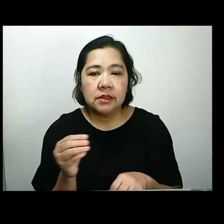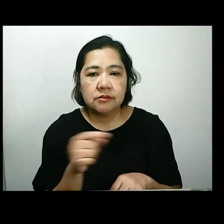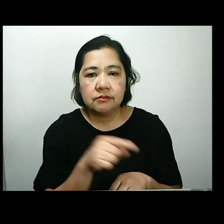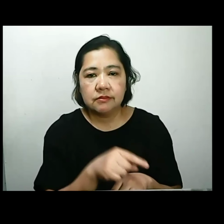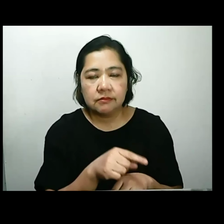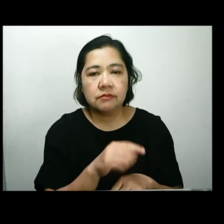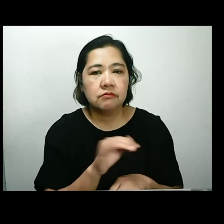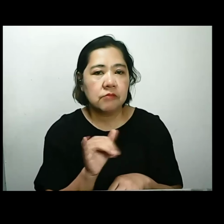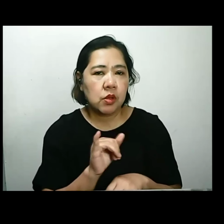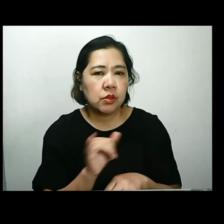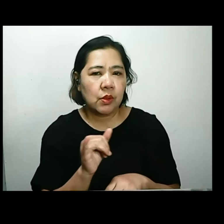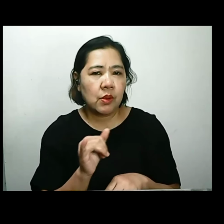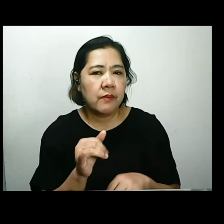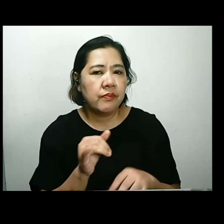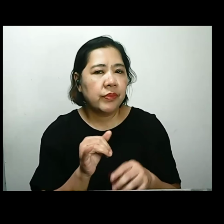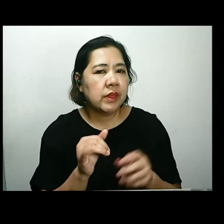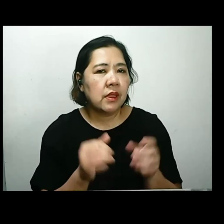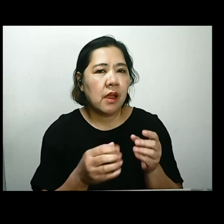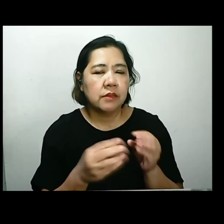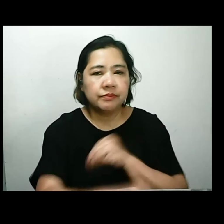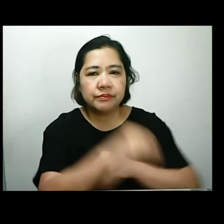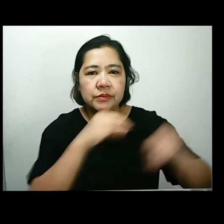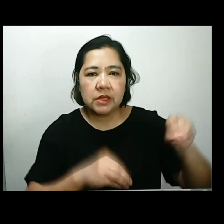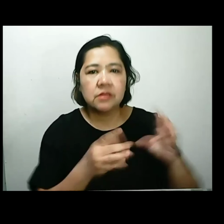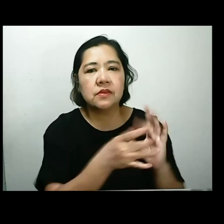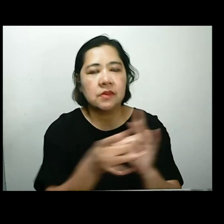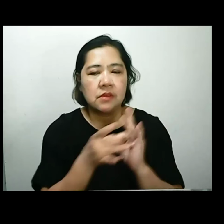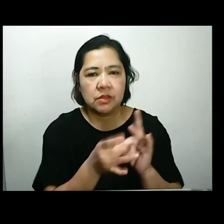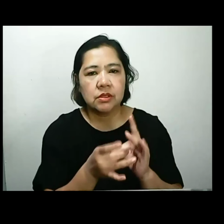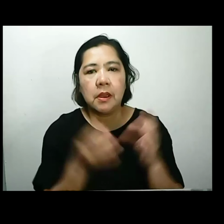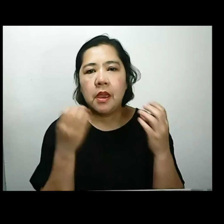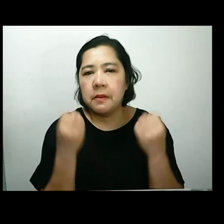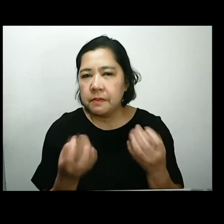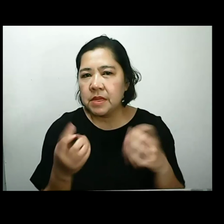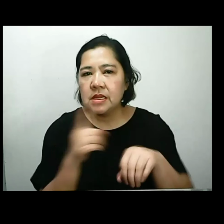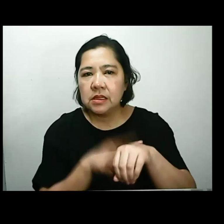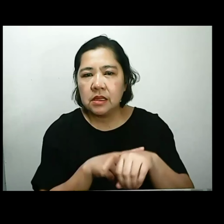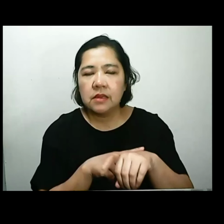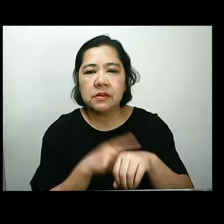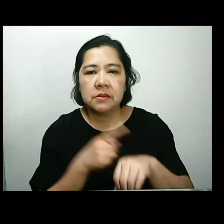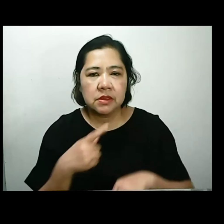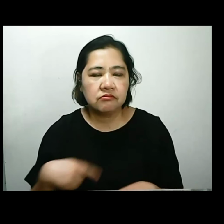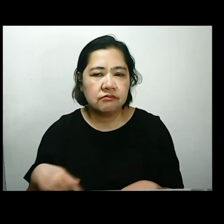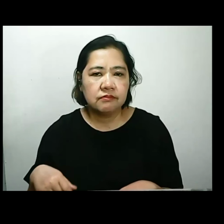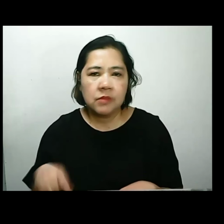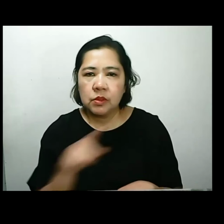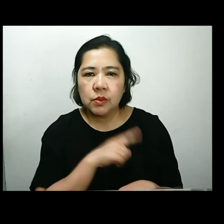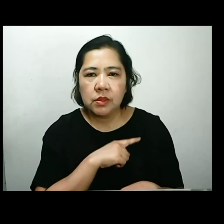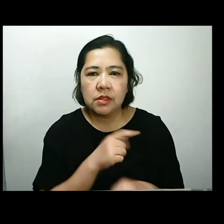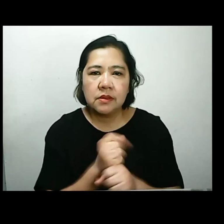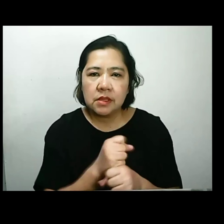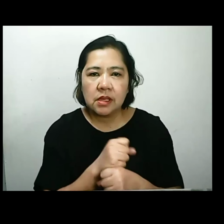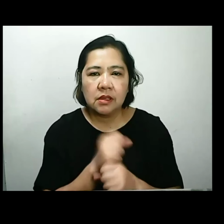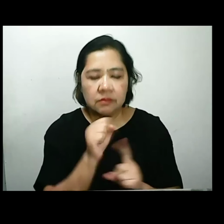the exchange of relationship. I think so many times our you know, we create our conditions